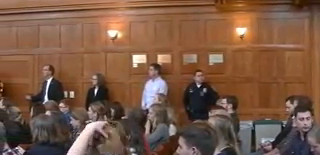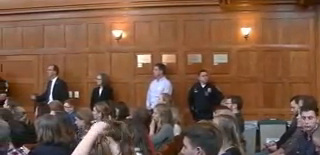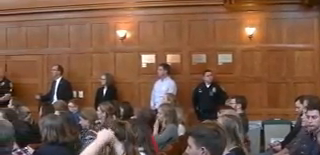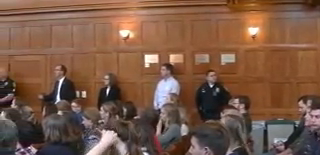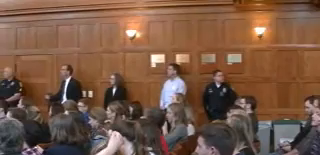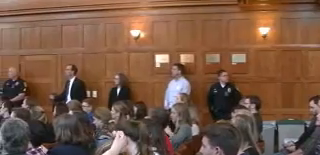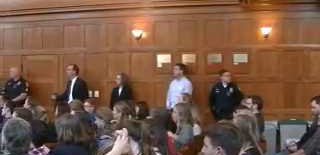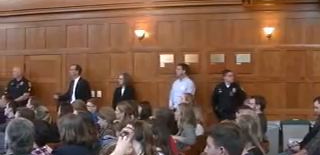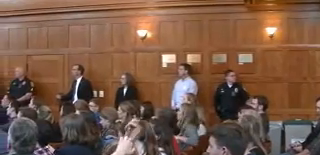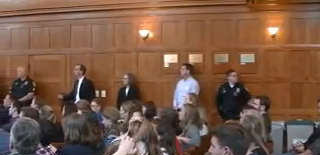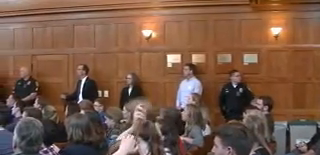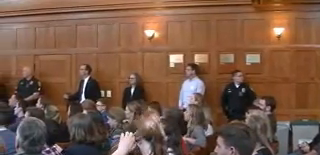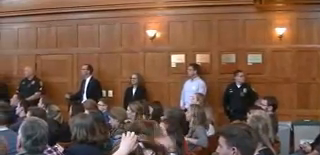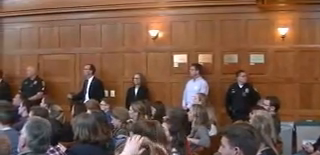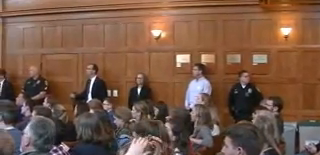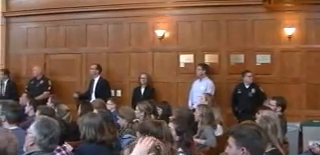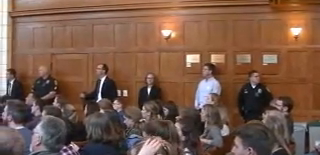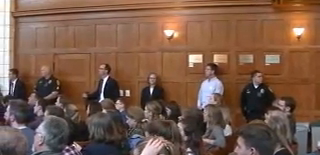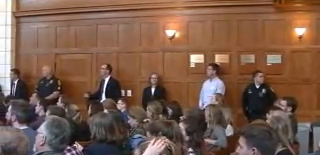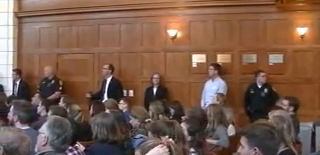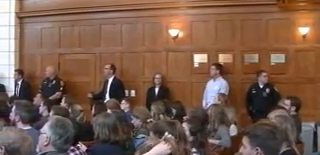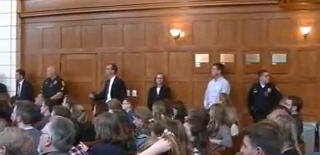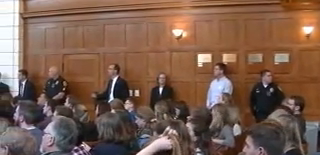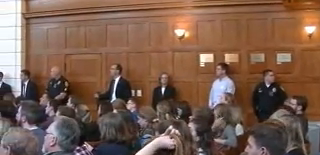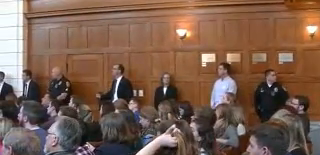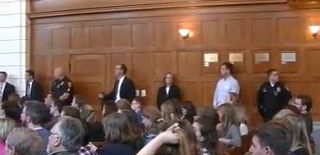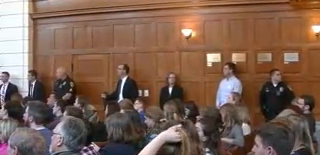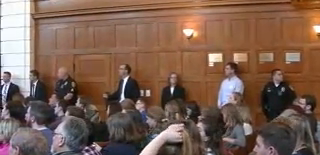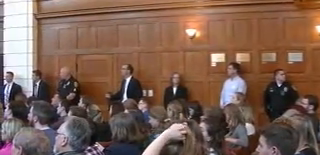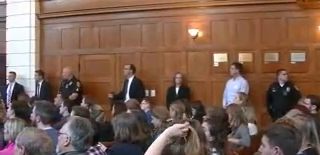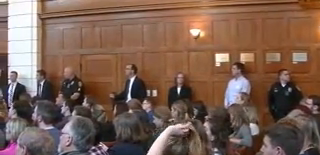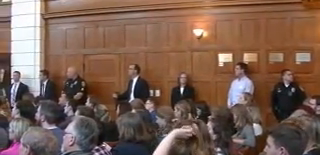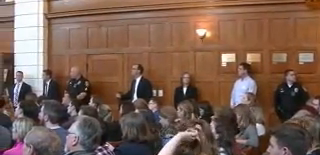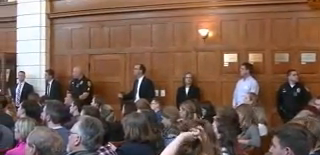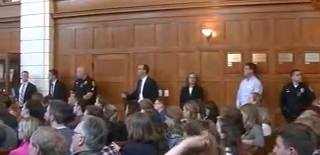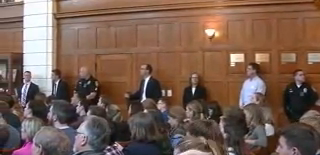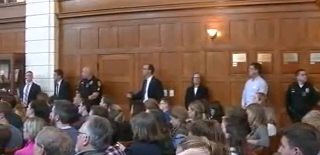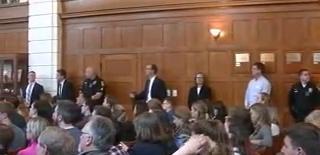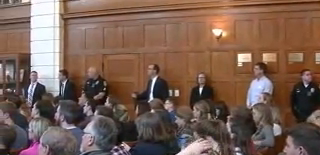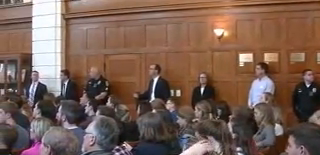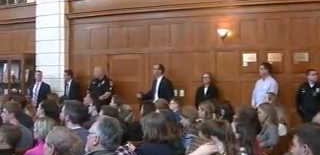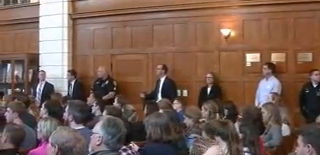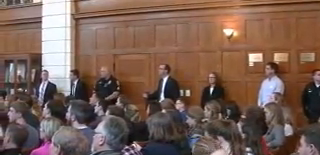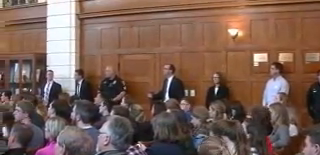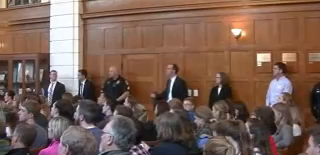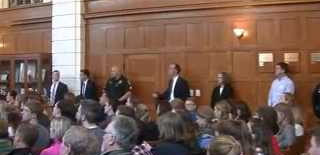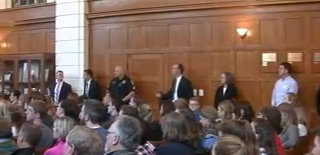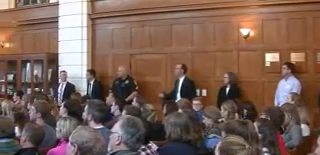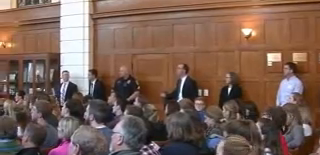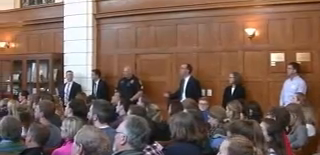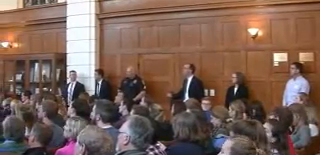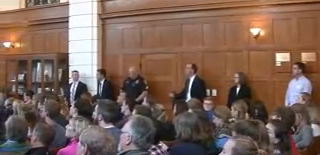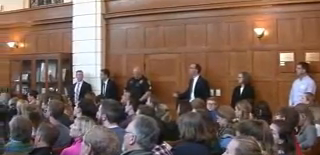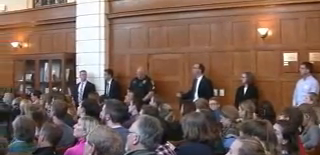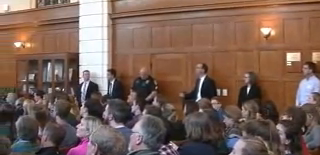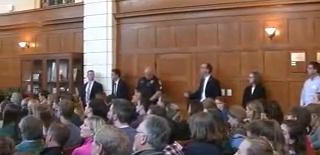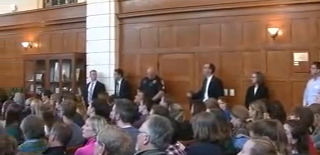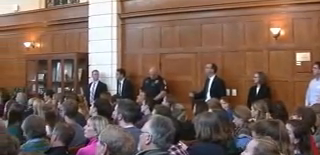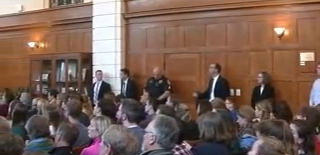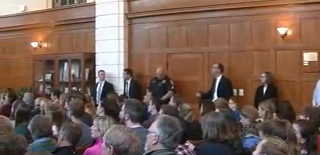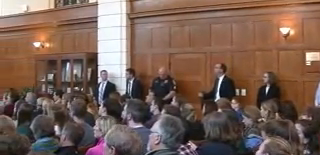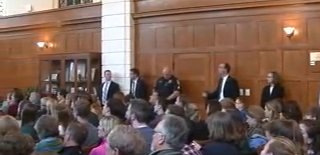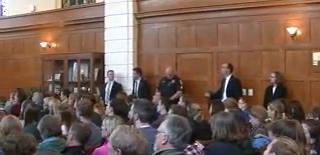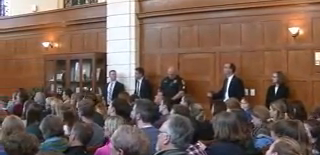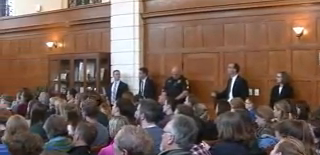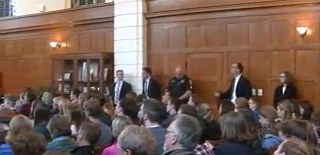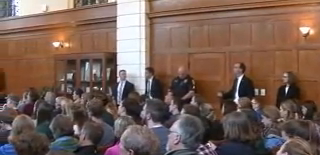this hall, is our classroom. This is, in fact, the Batten School's largest classroom, so please respect